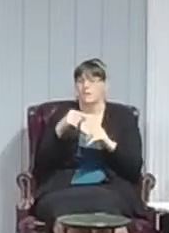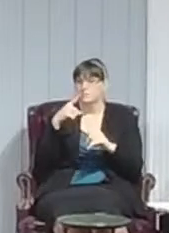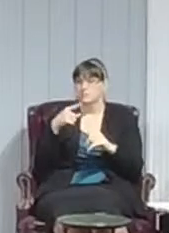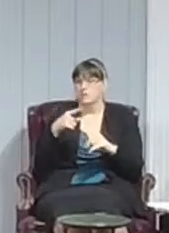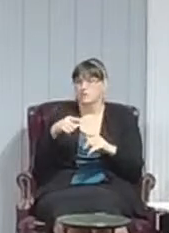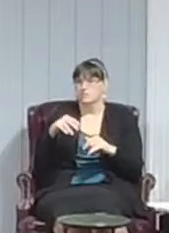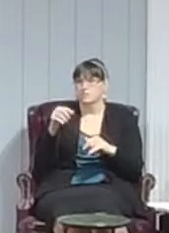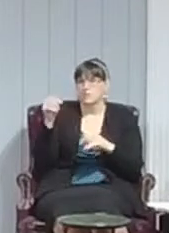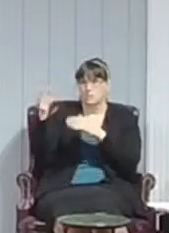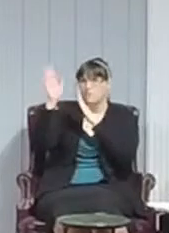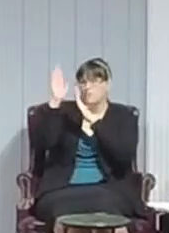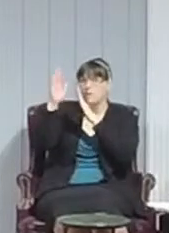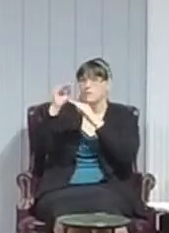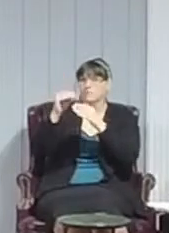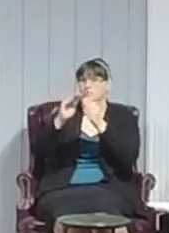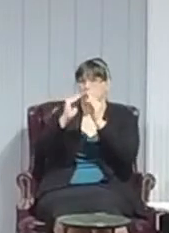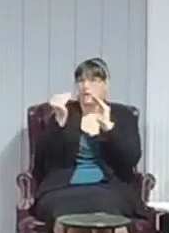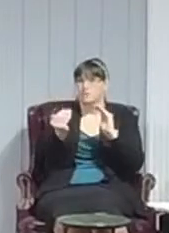It's palatial.